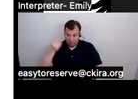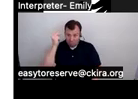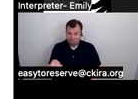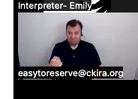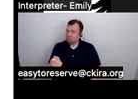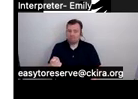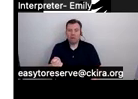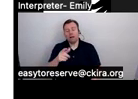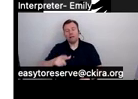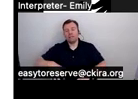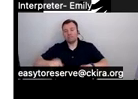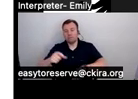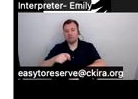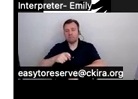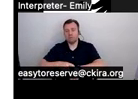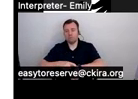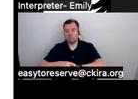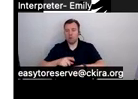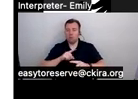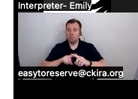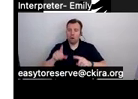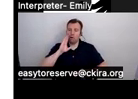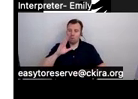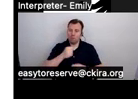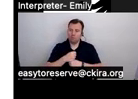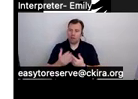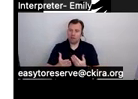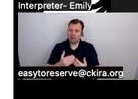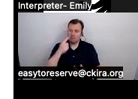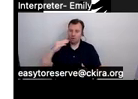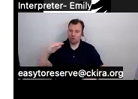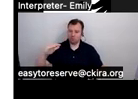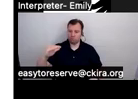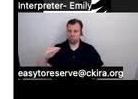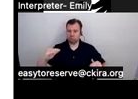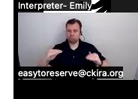the playing field for us who are trying to submit grants. So one thing